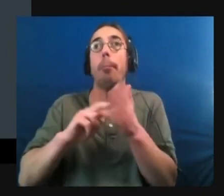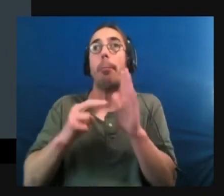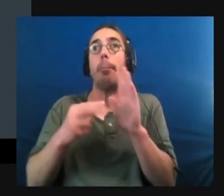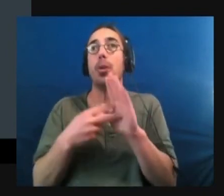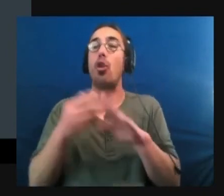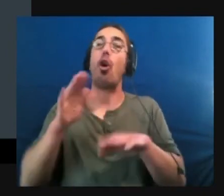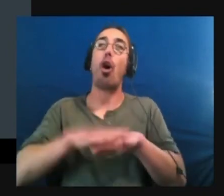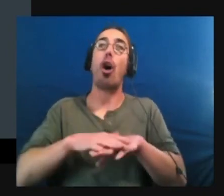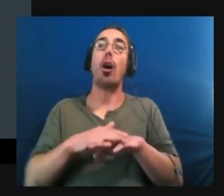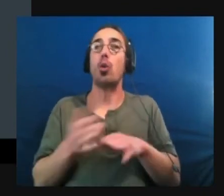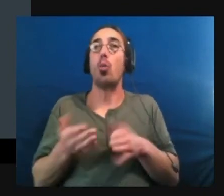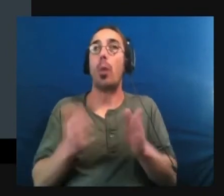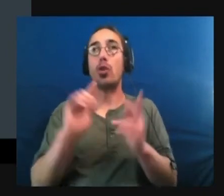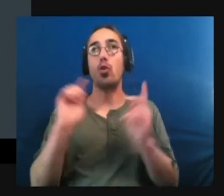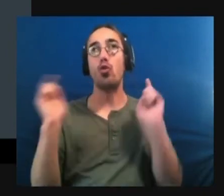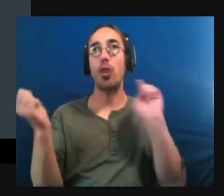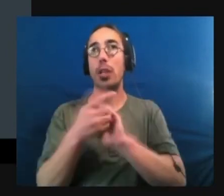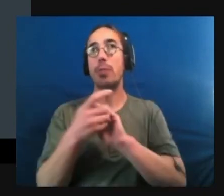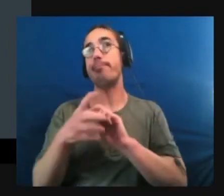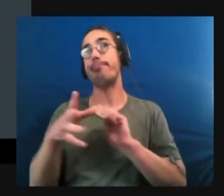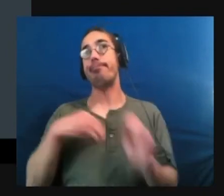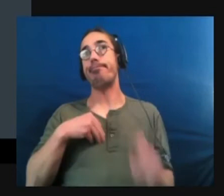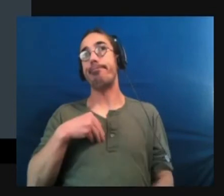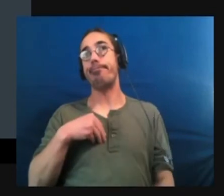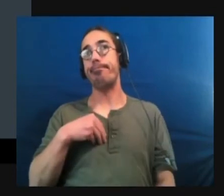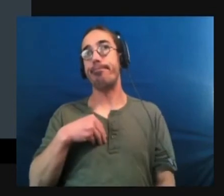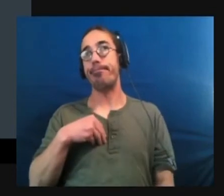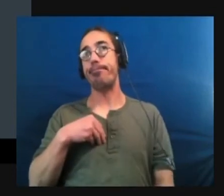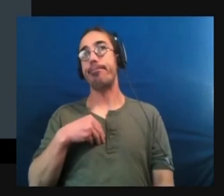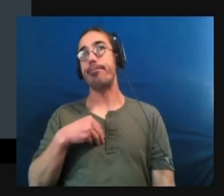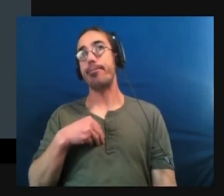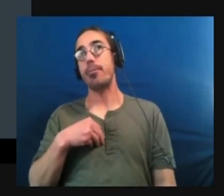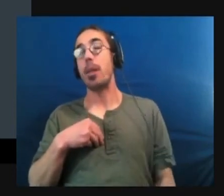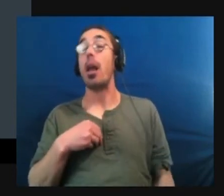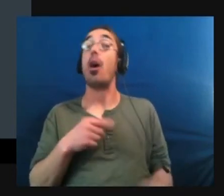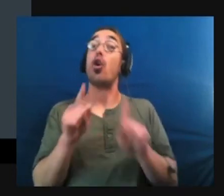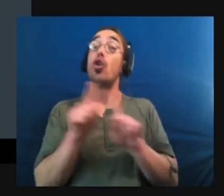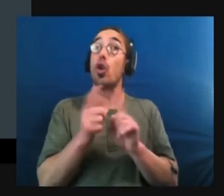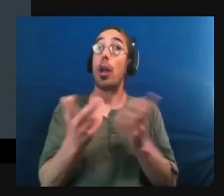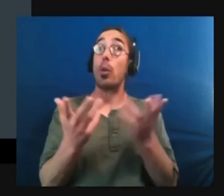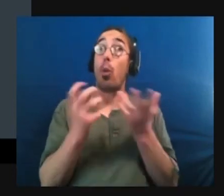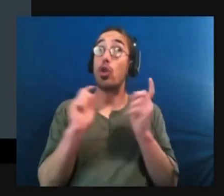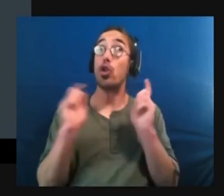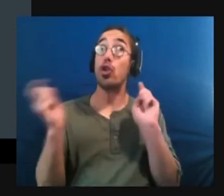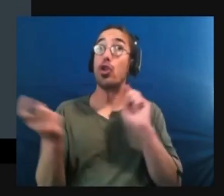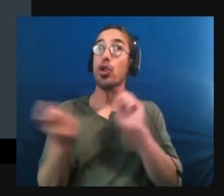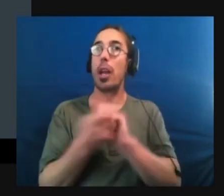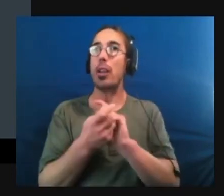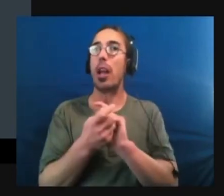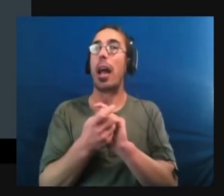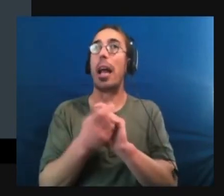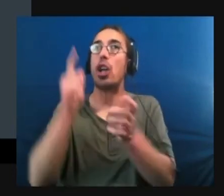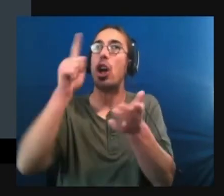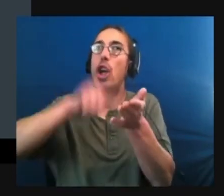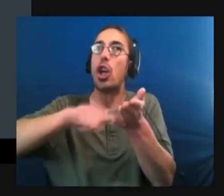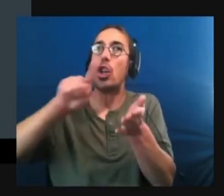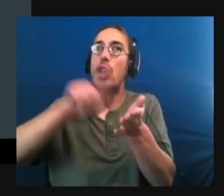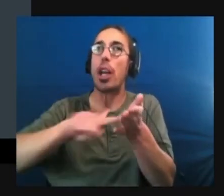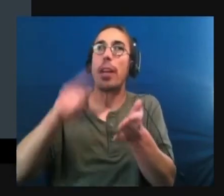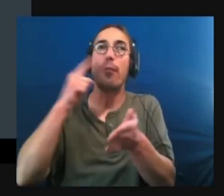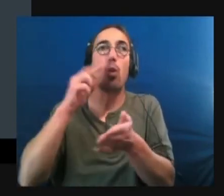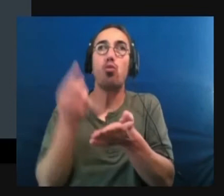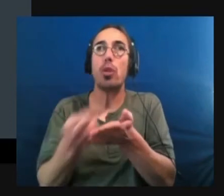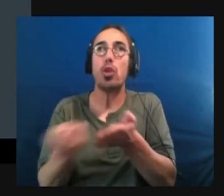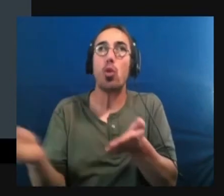to change, and wanting to change and looking for resources. So